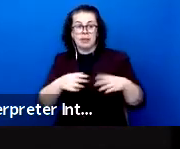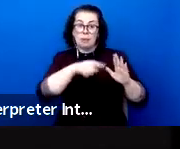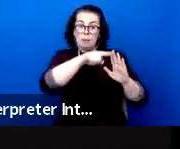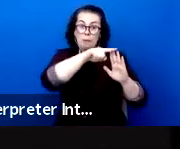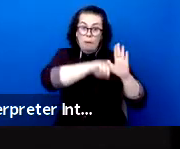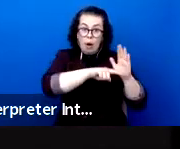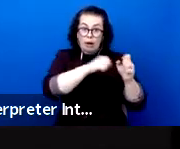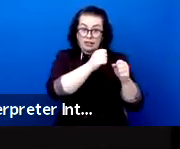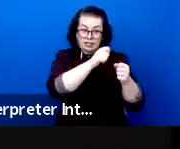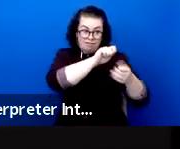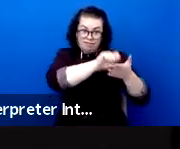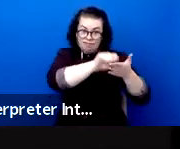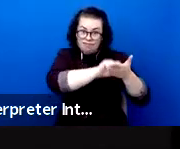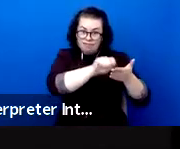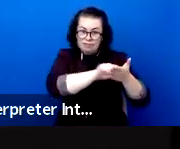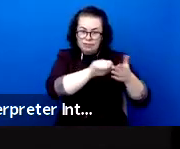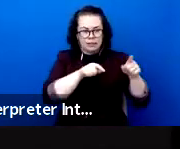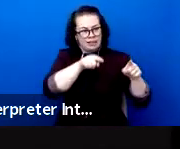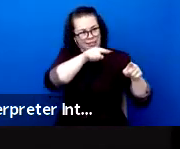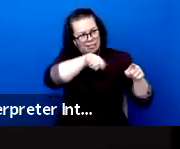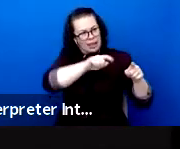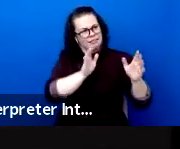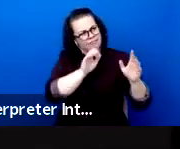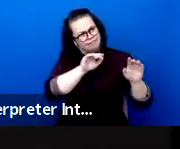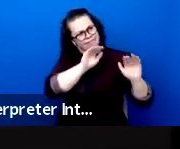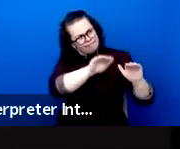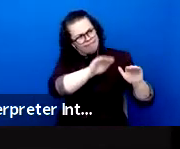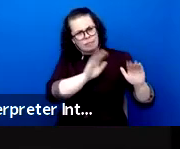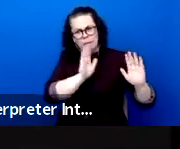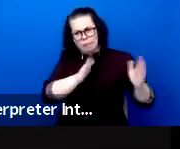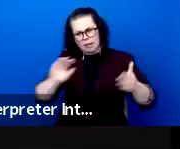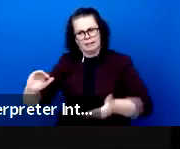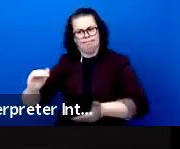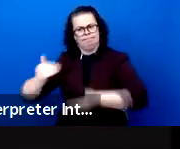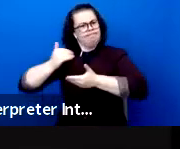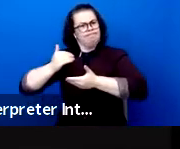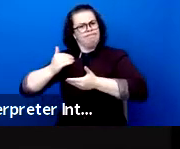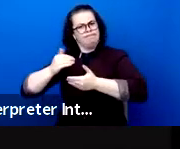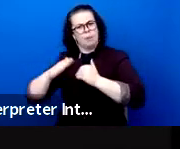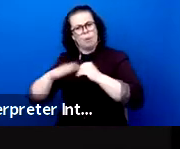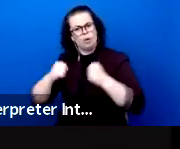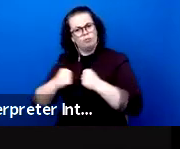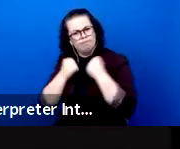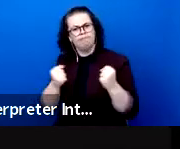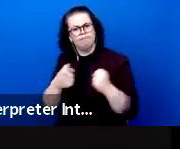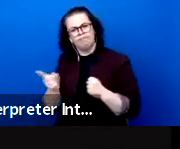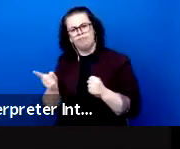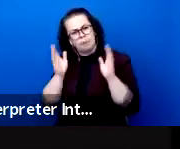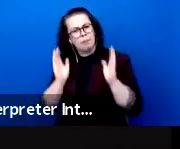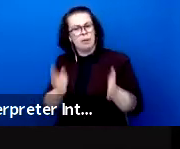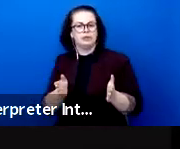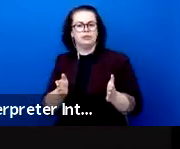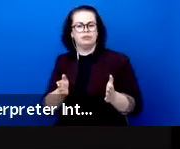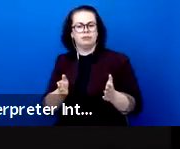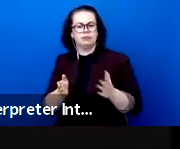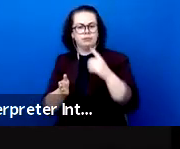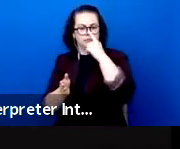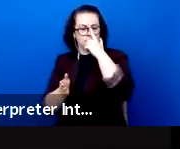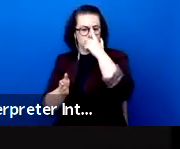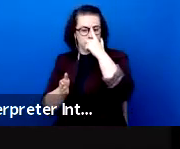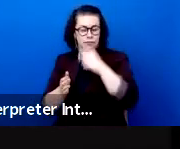defend and strengthen the performance art. All this will